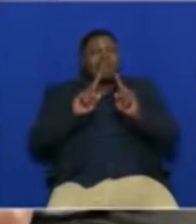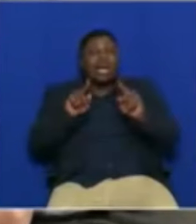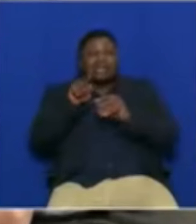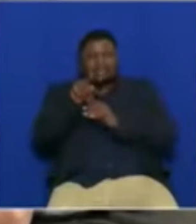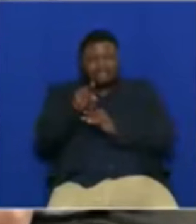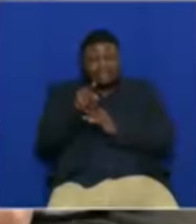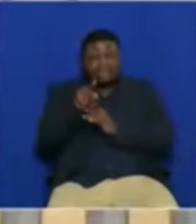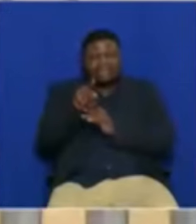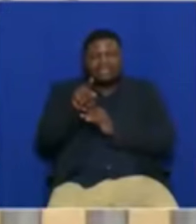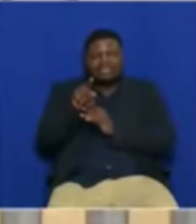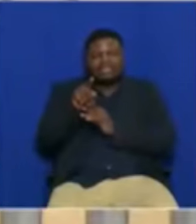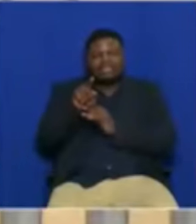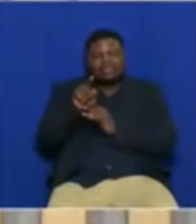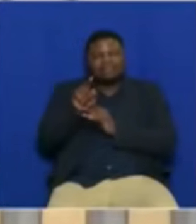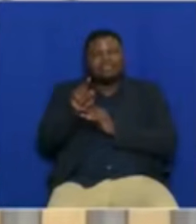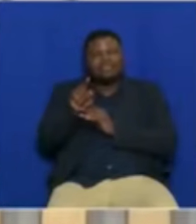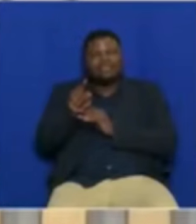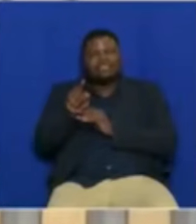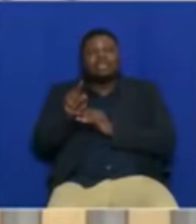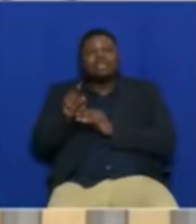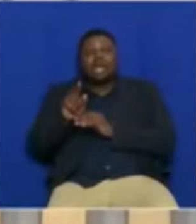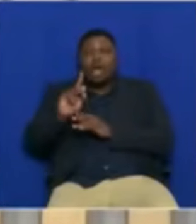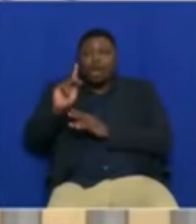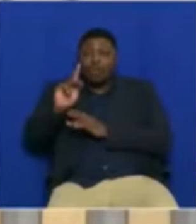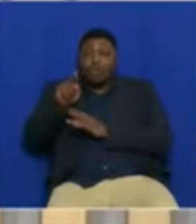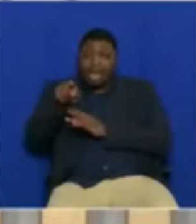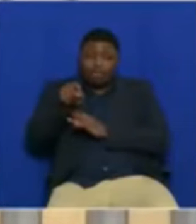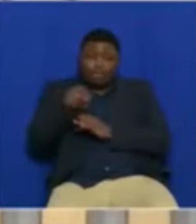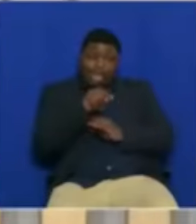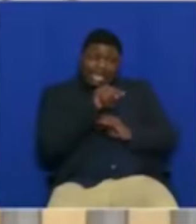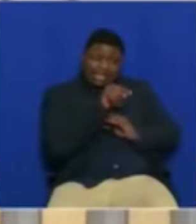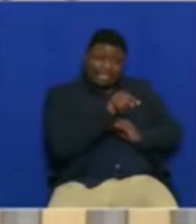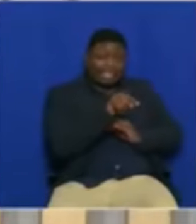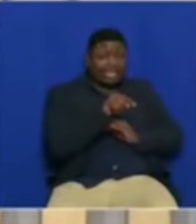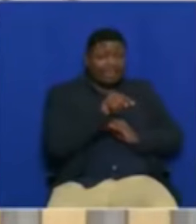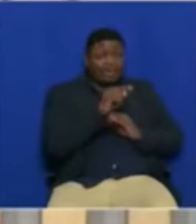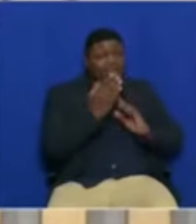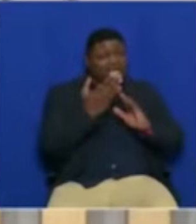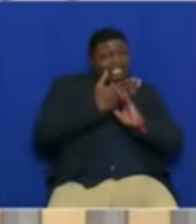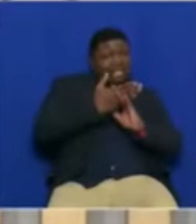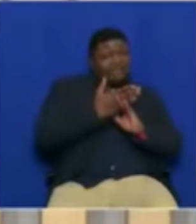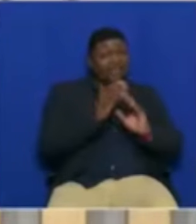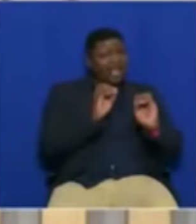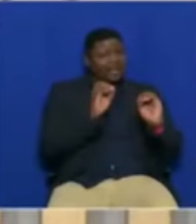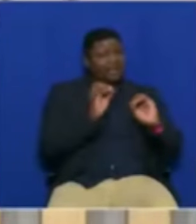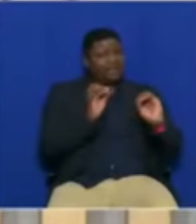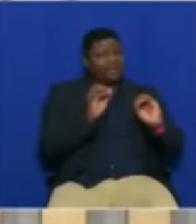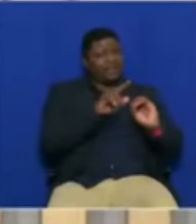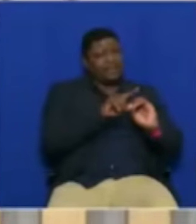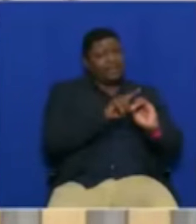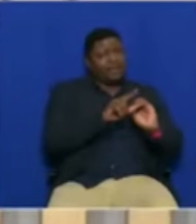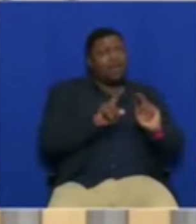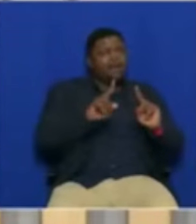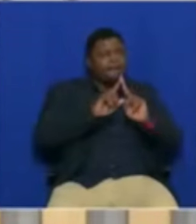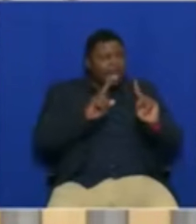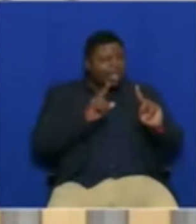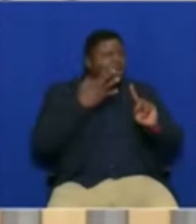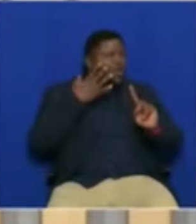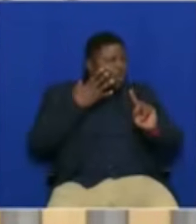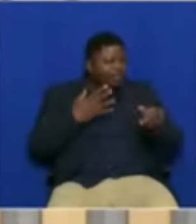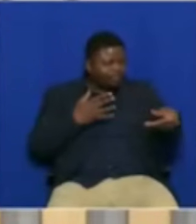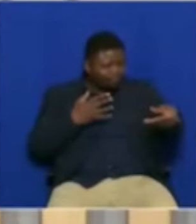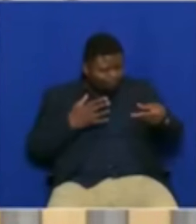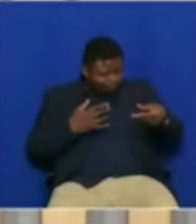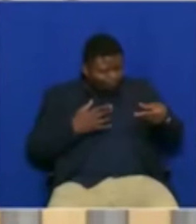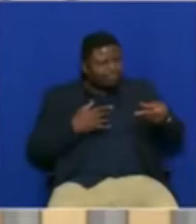this stage. When we look at the docket further, we pull out that stuff in the docket, statements in the